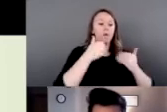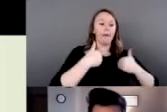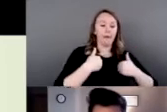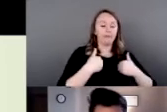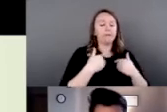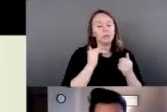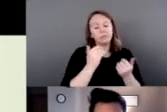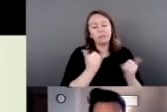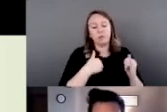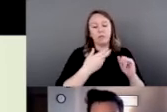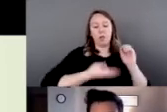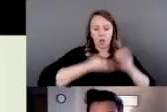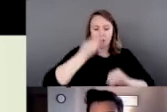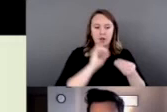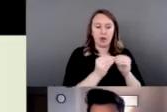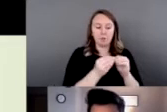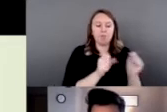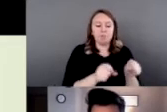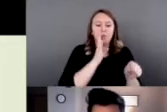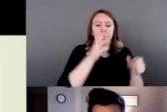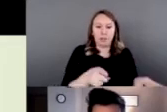this happening. And then